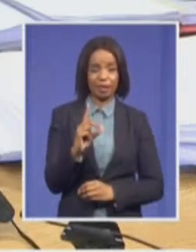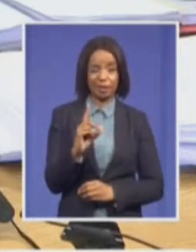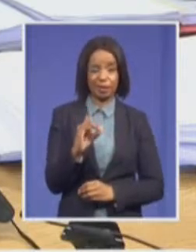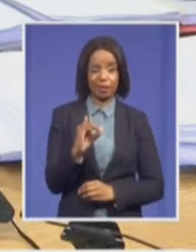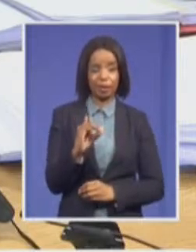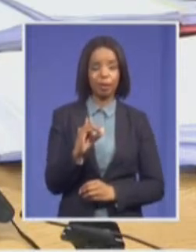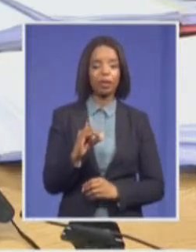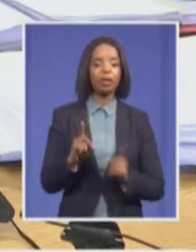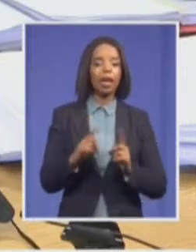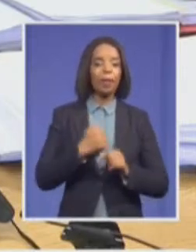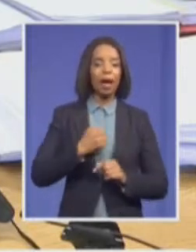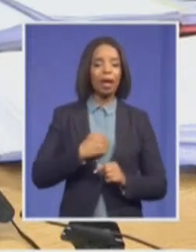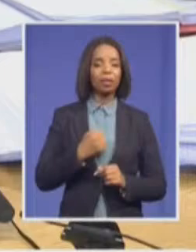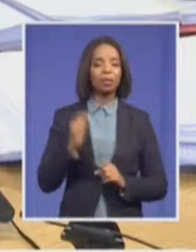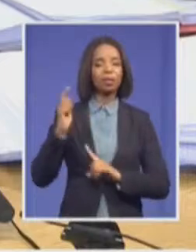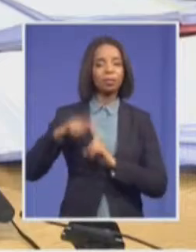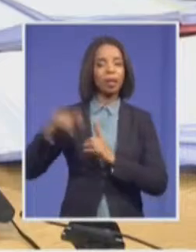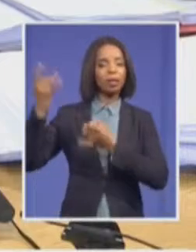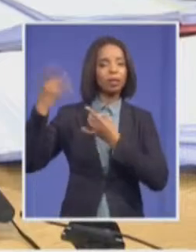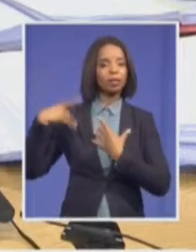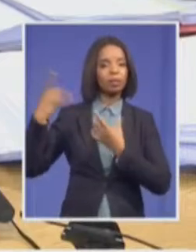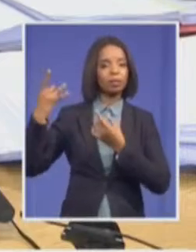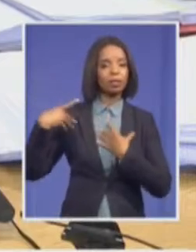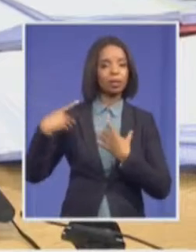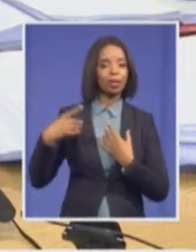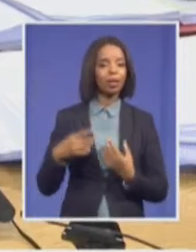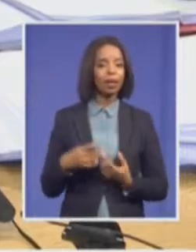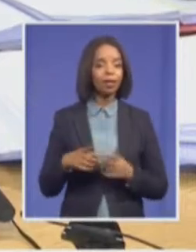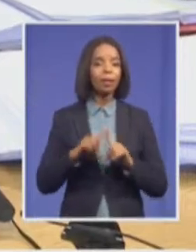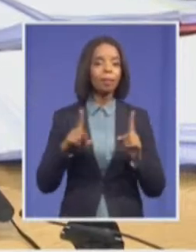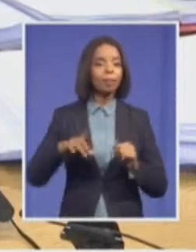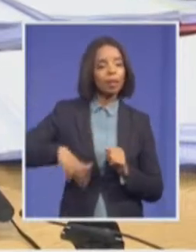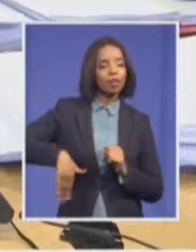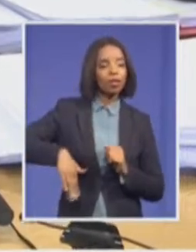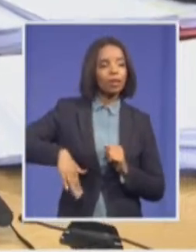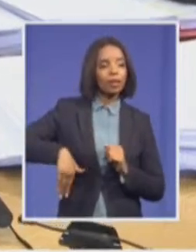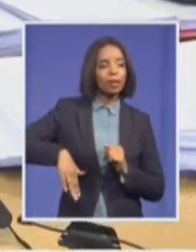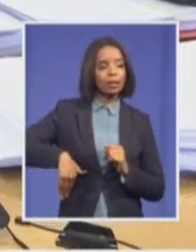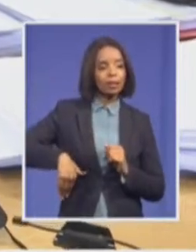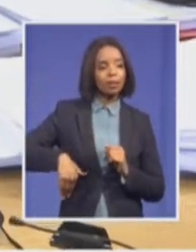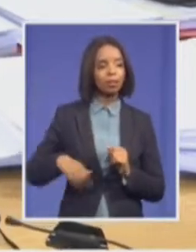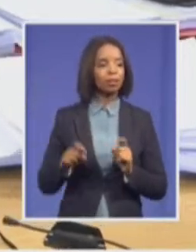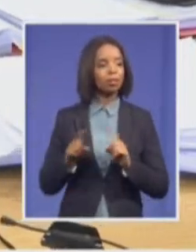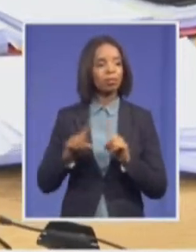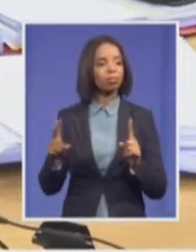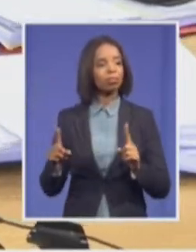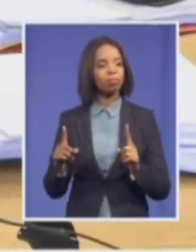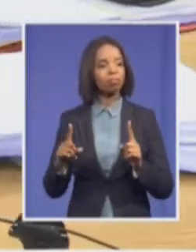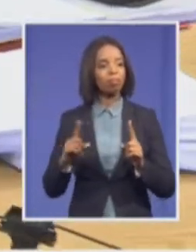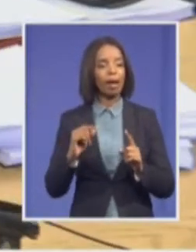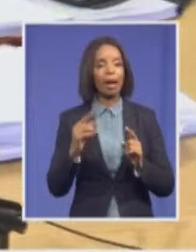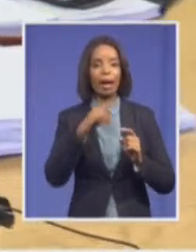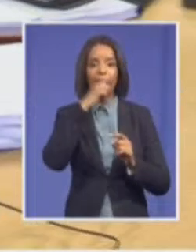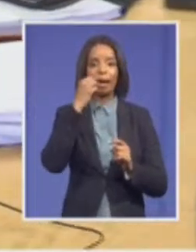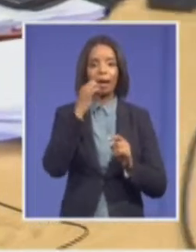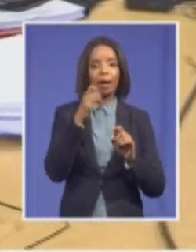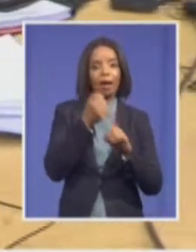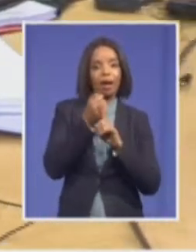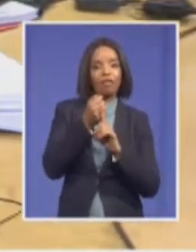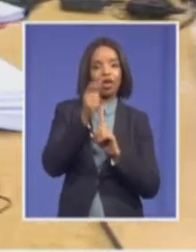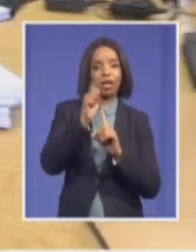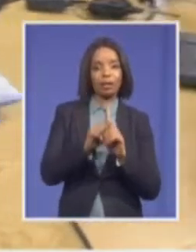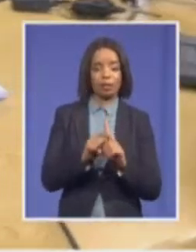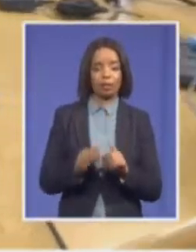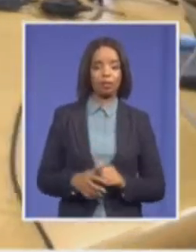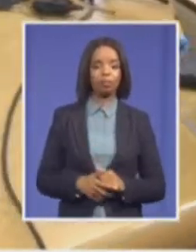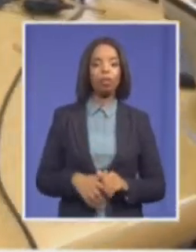Advocate Manara's input. Great. I want us to just touch on your response, and before we do so, so this is the employee. You'll recall